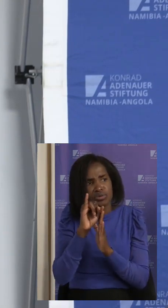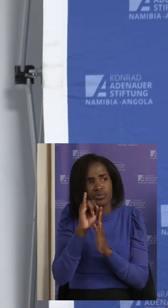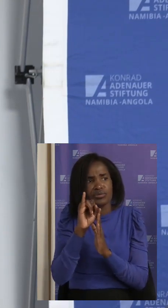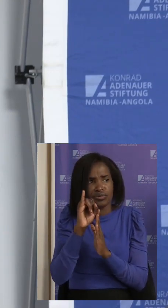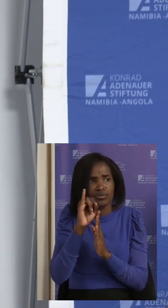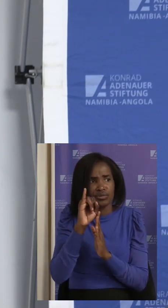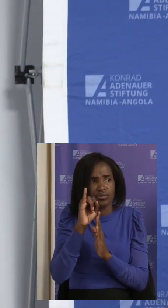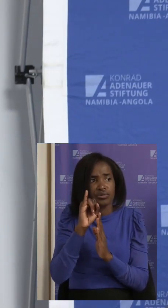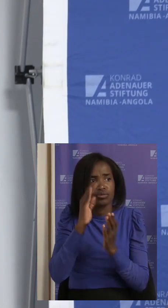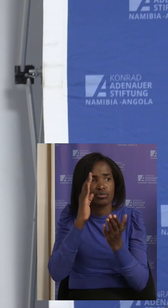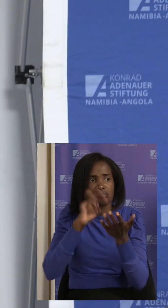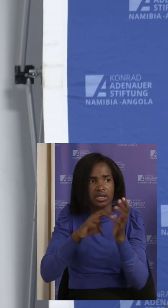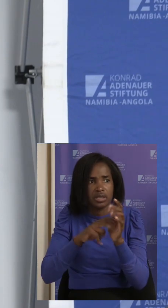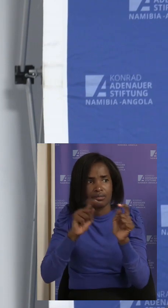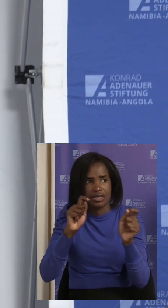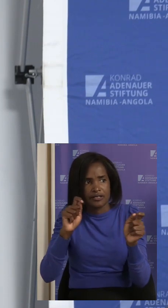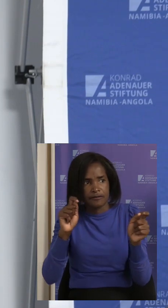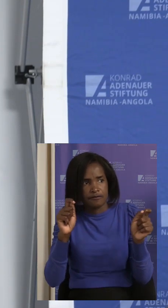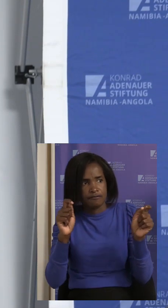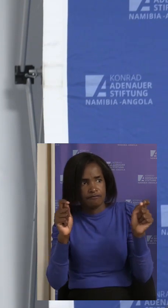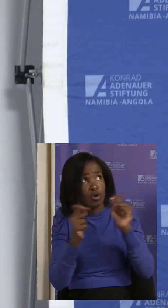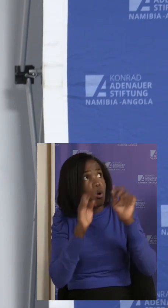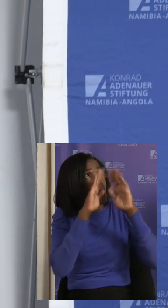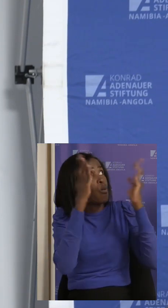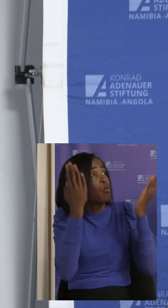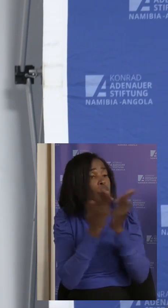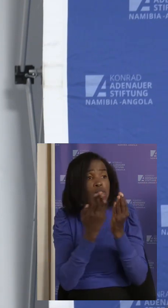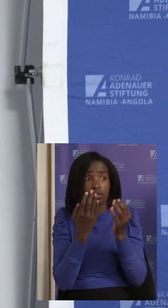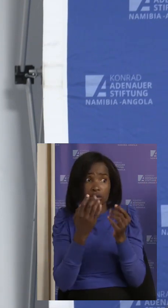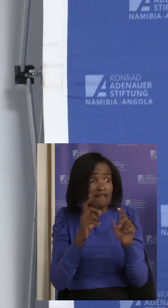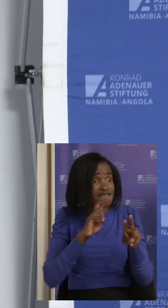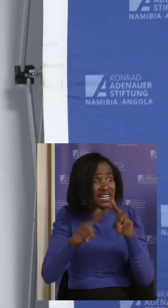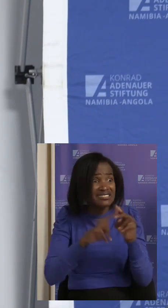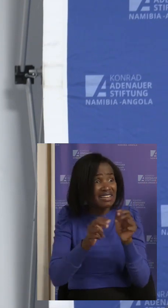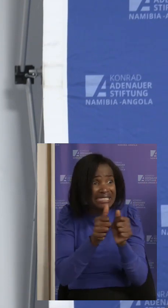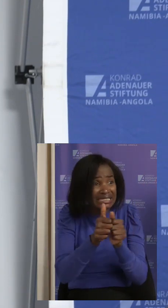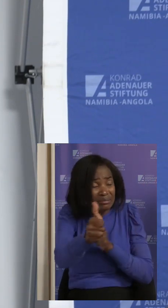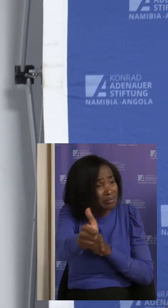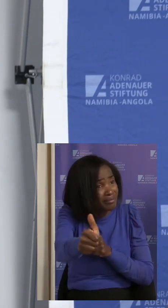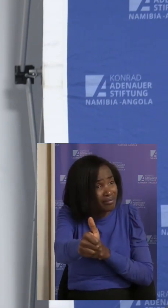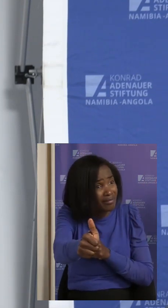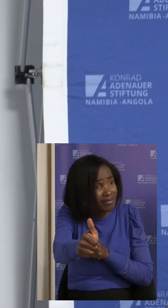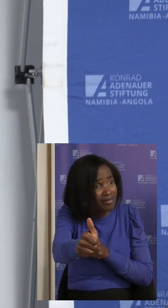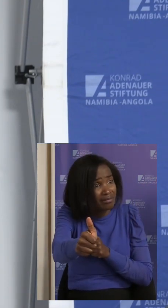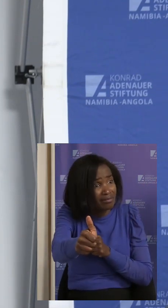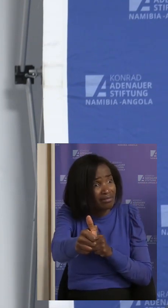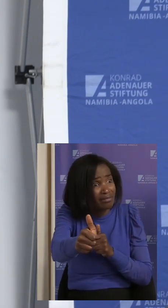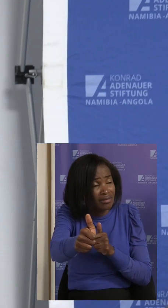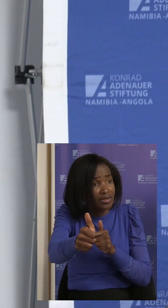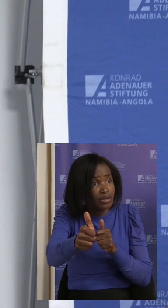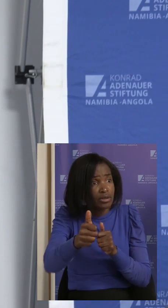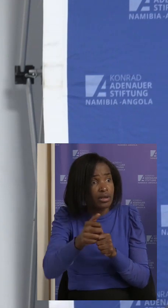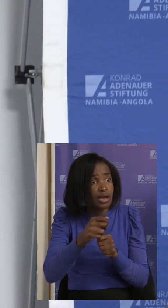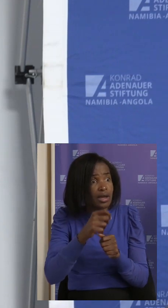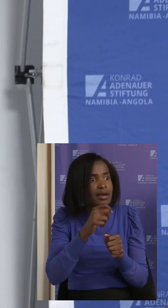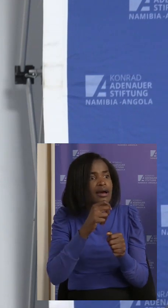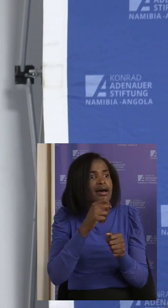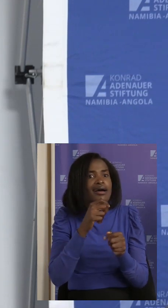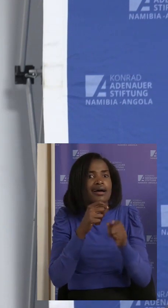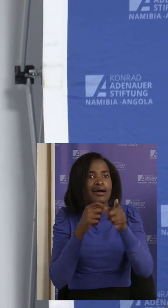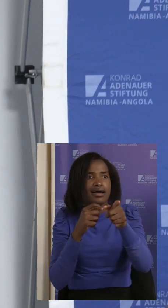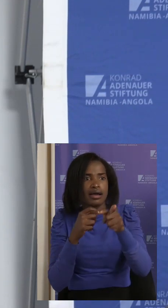revolution, indeed. Yeah, the world out there is going so fast. Yeah, And also the fear that Chinese could take over things,